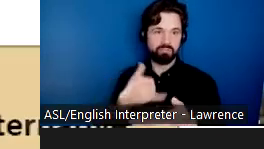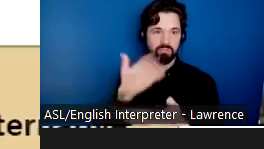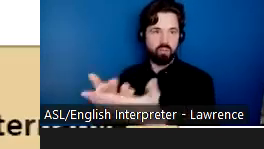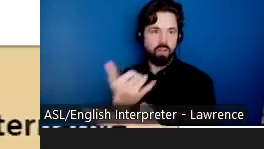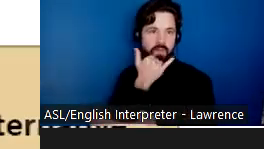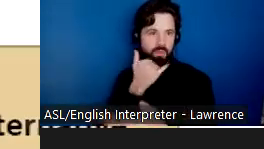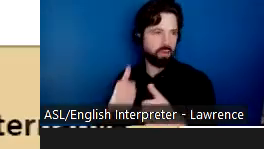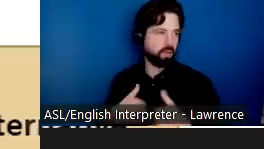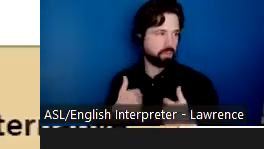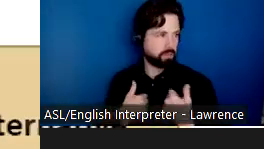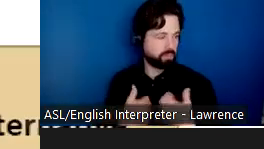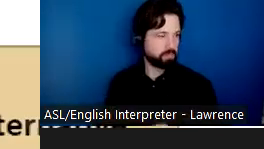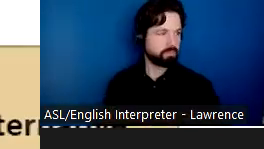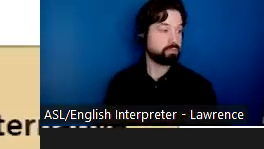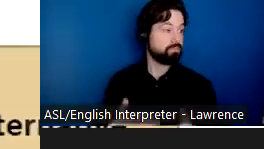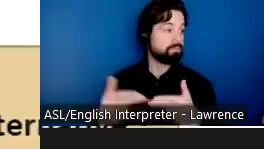Next slide, please.